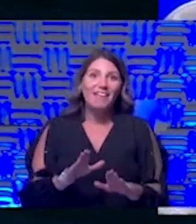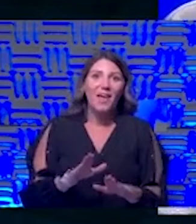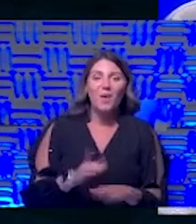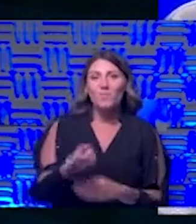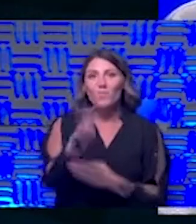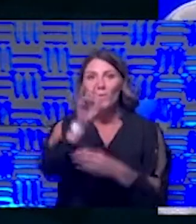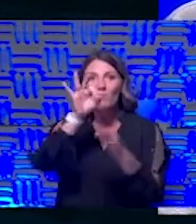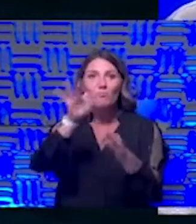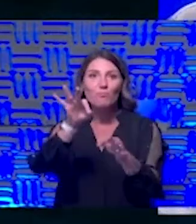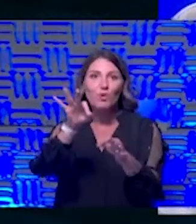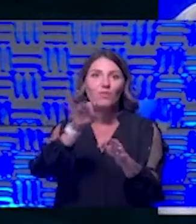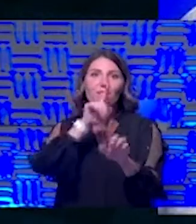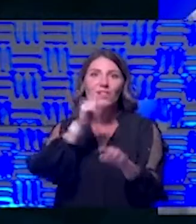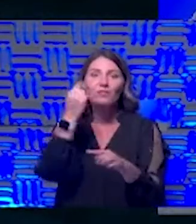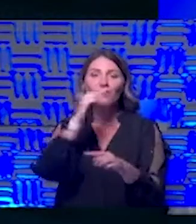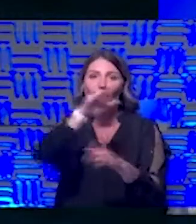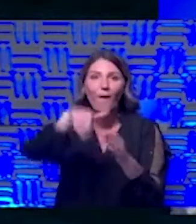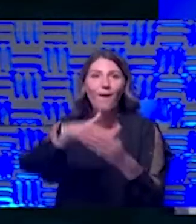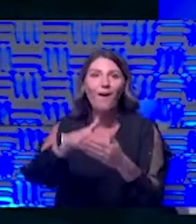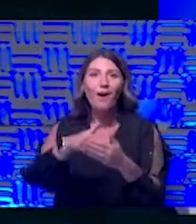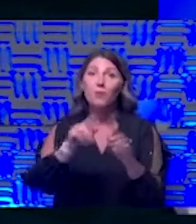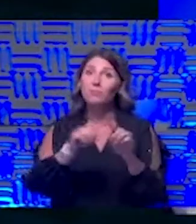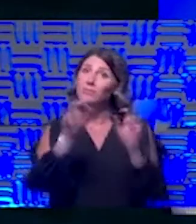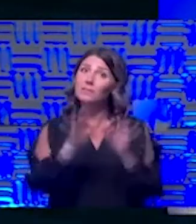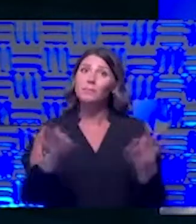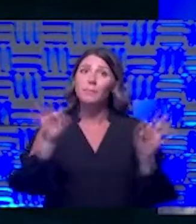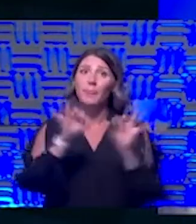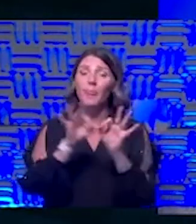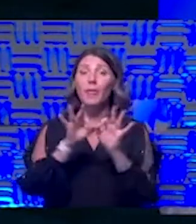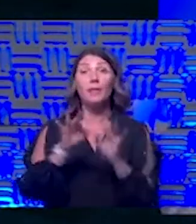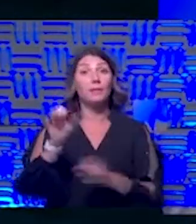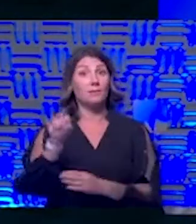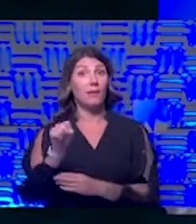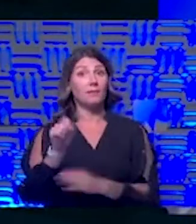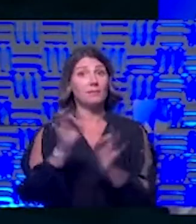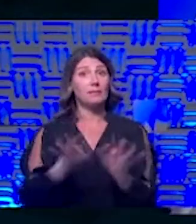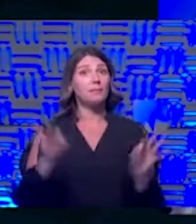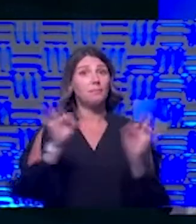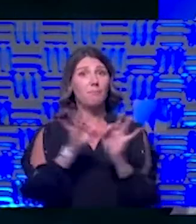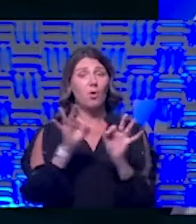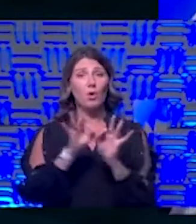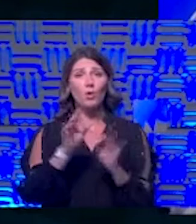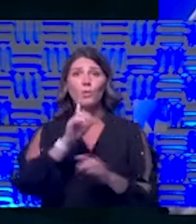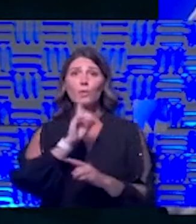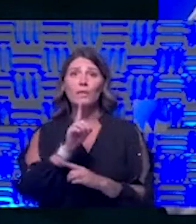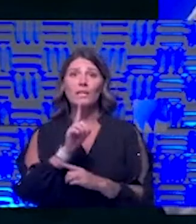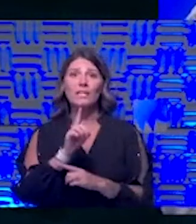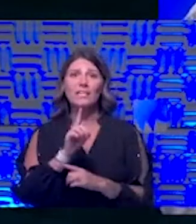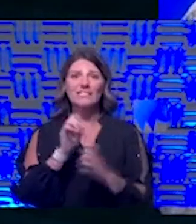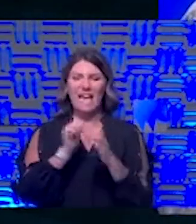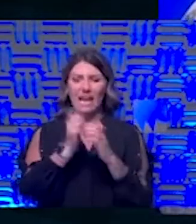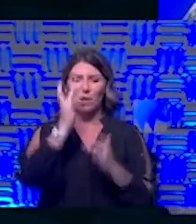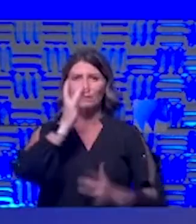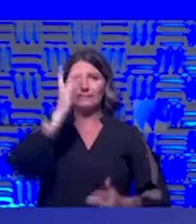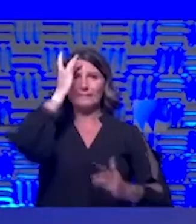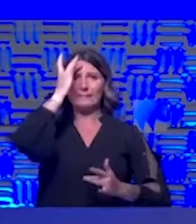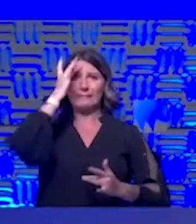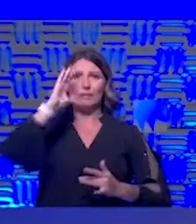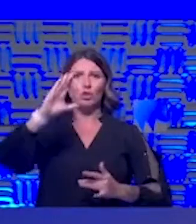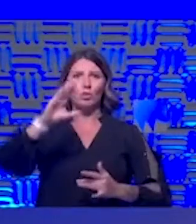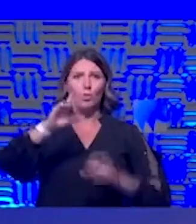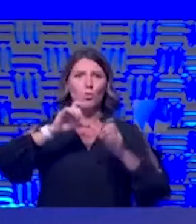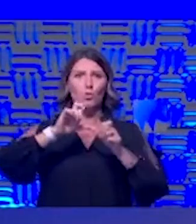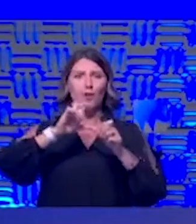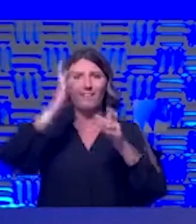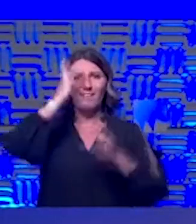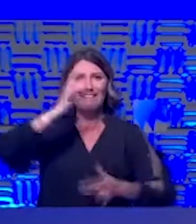it's important. It is important, and I think it comes down to some degree to just how sick you are, what your chronic illness is